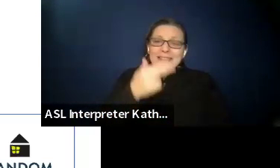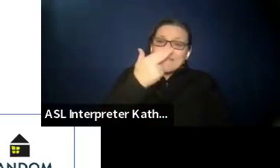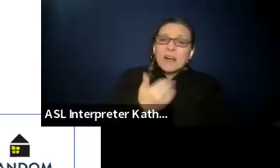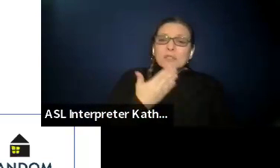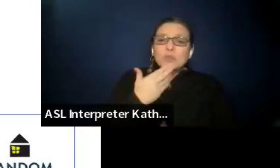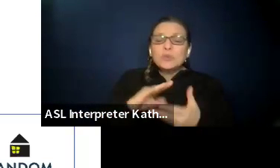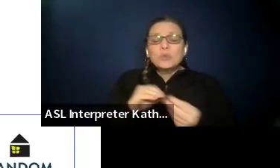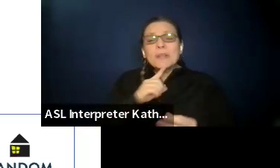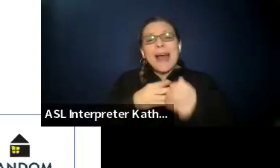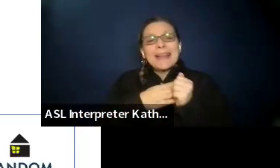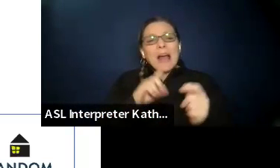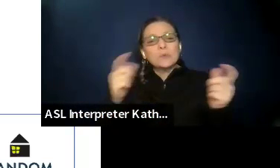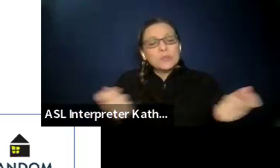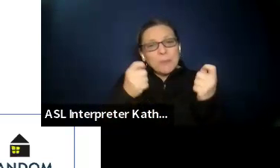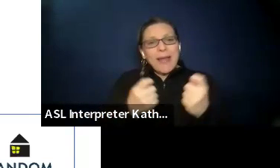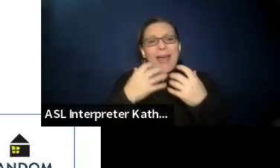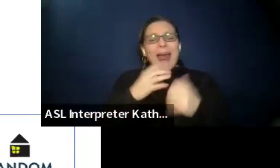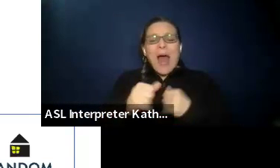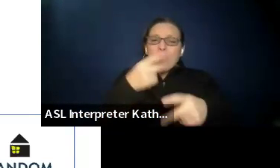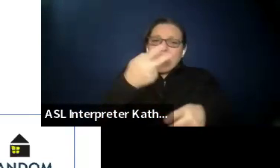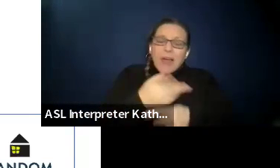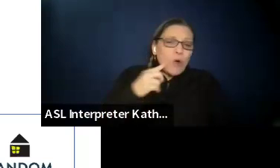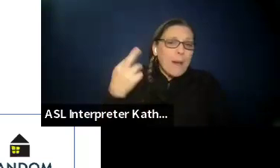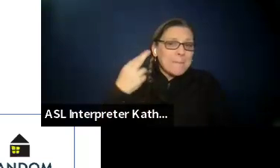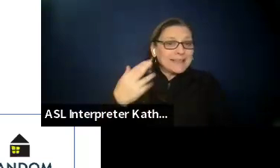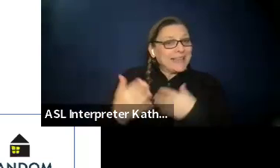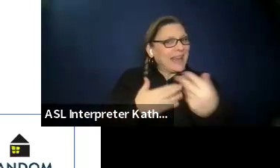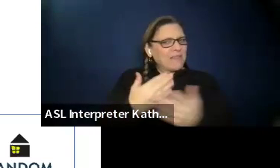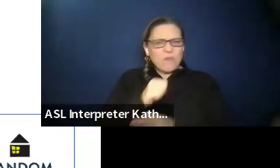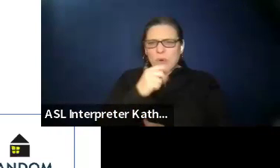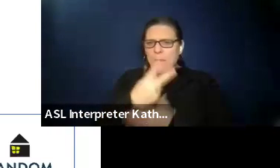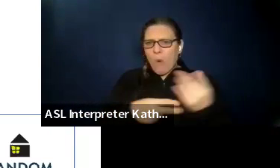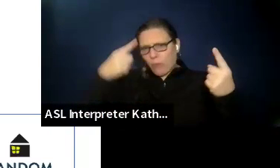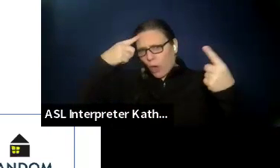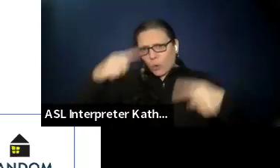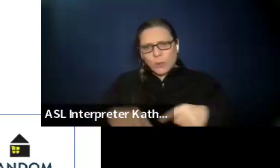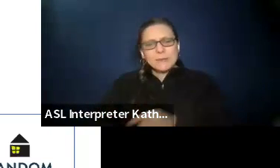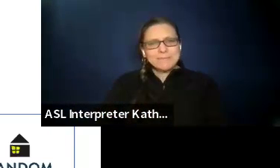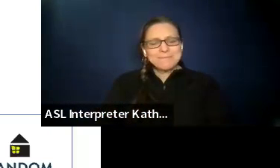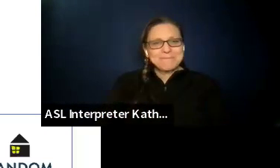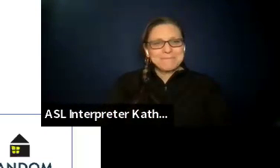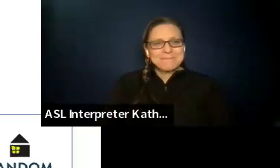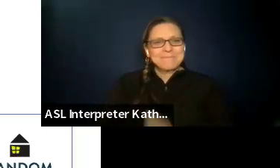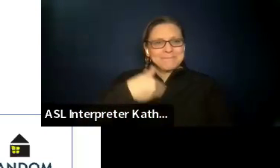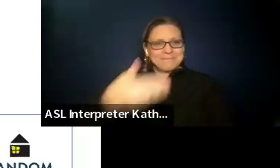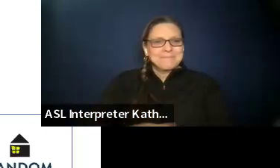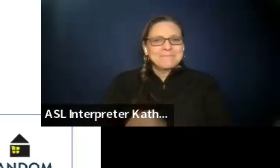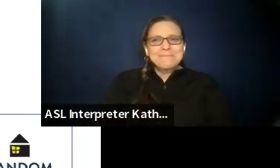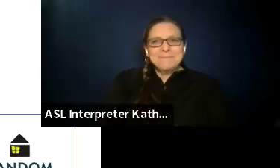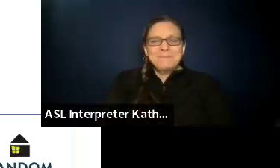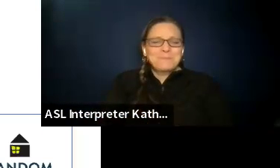to celebrating and caring for your besties, even when you don't seem to agree. Next slide, please.